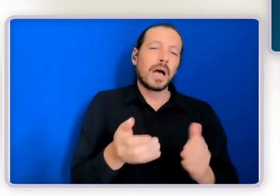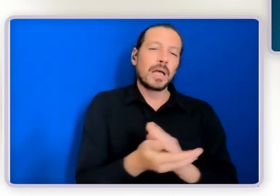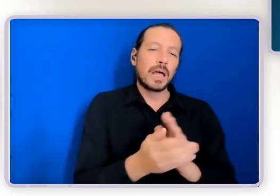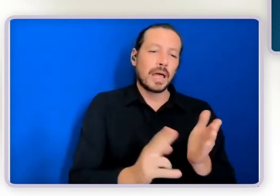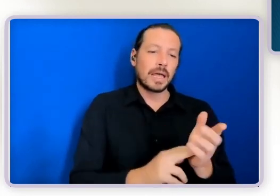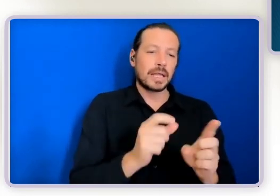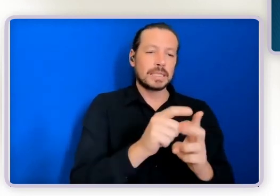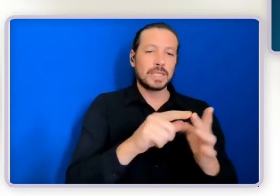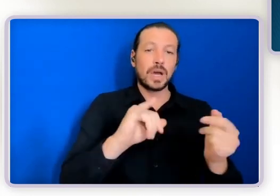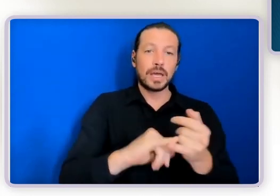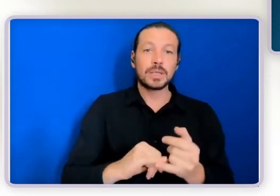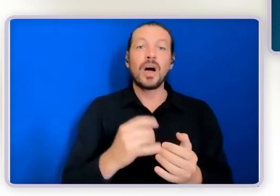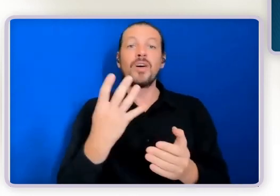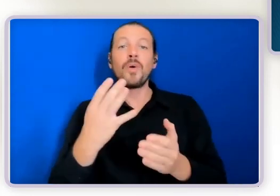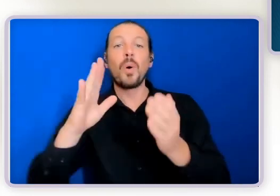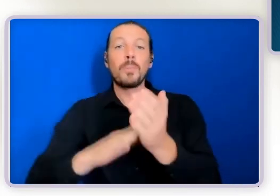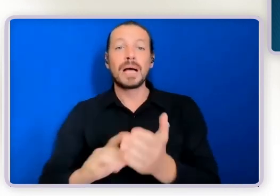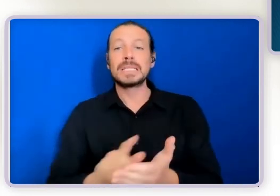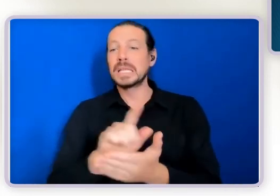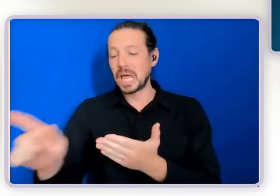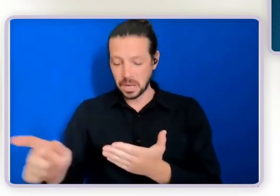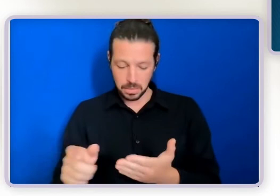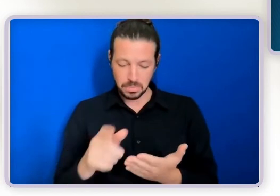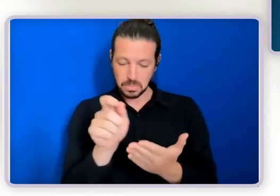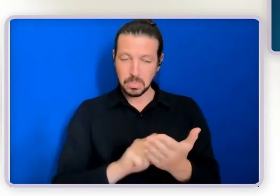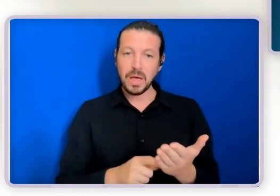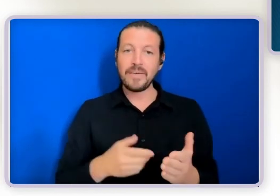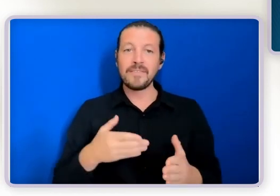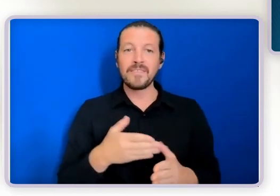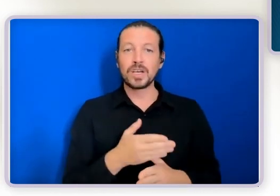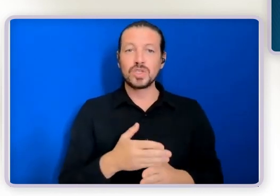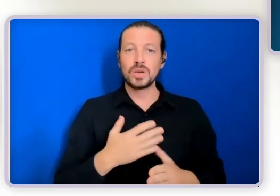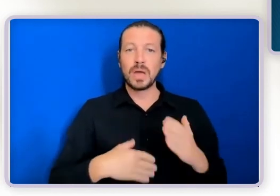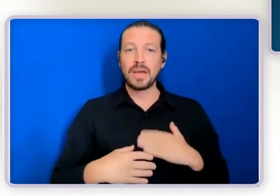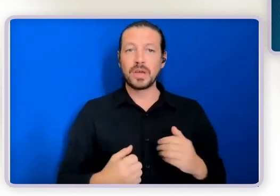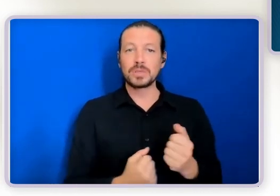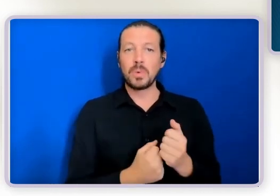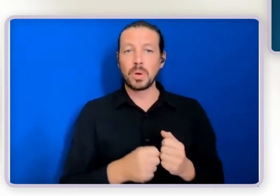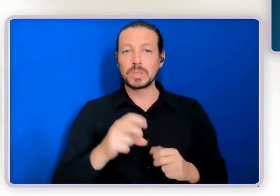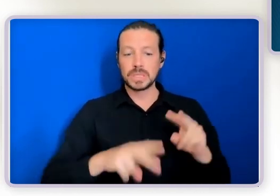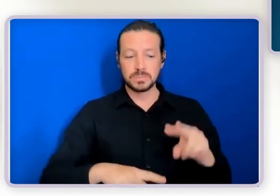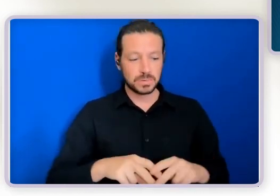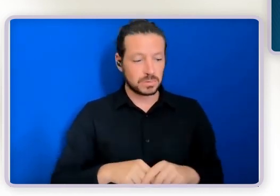functional behaviour assessment, which is about 50 pages, had so many